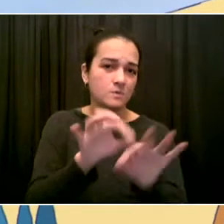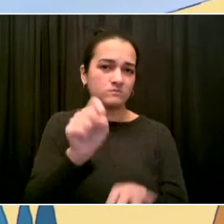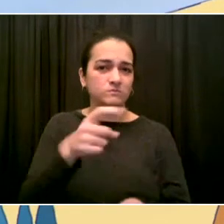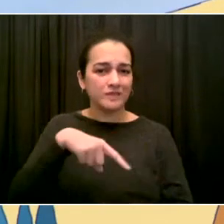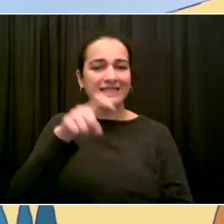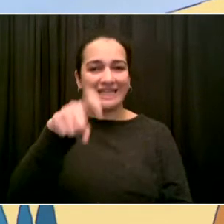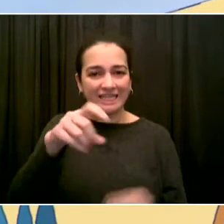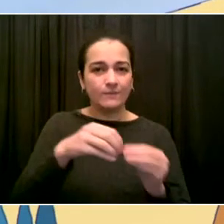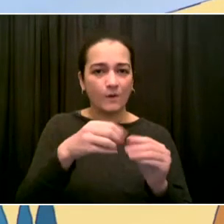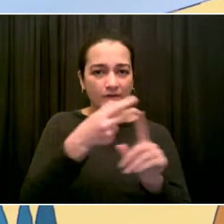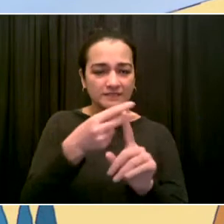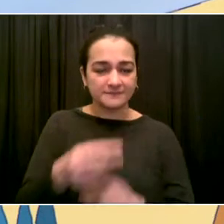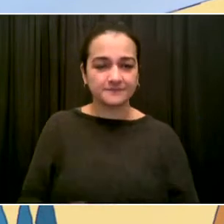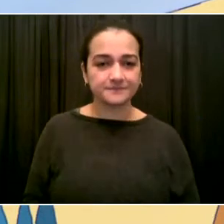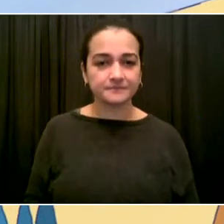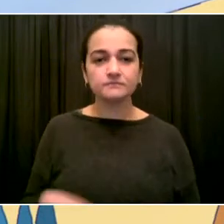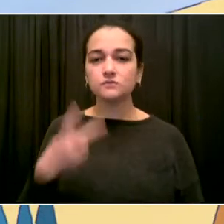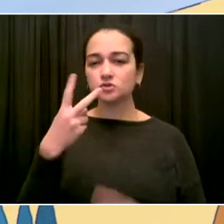with Politico.